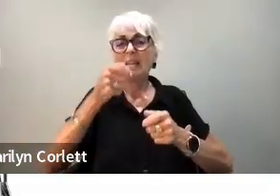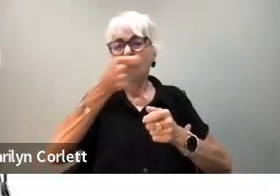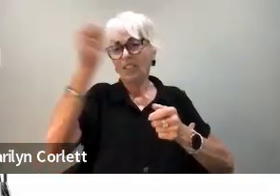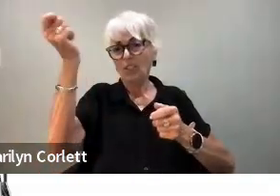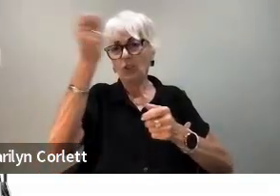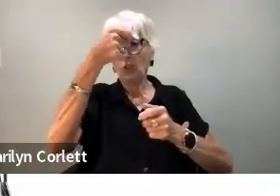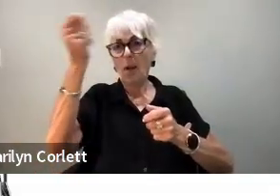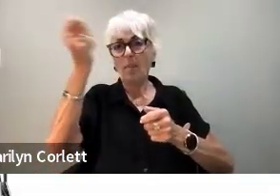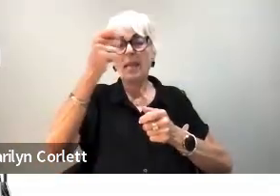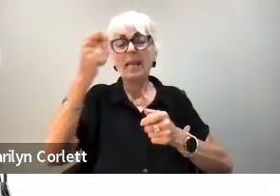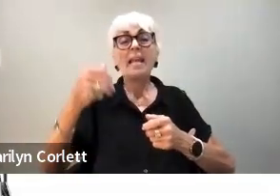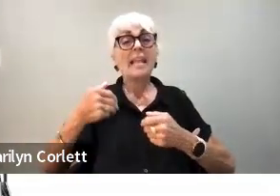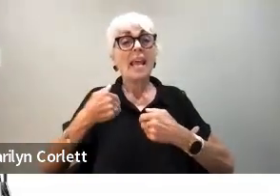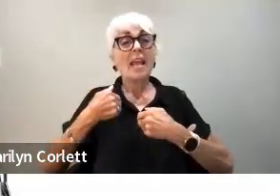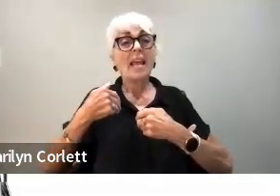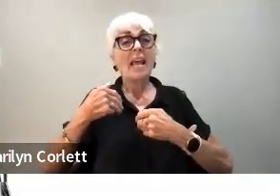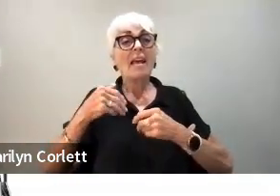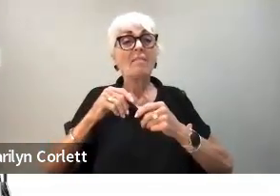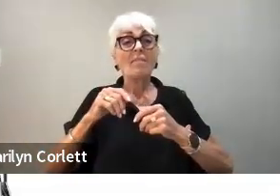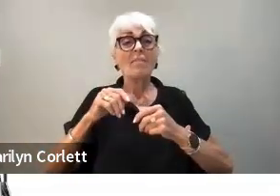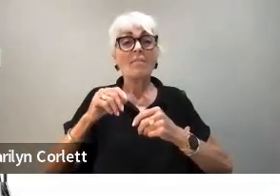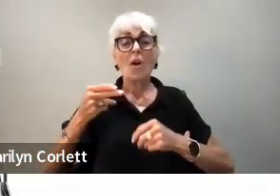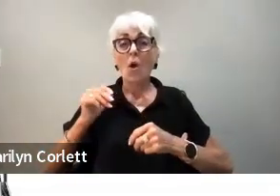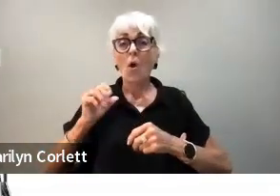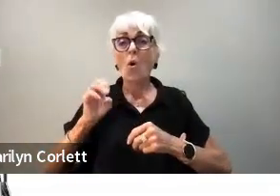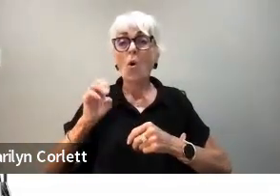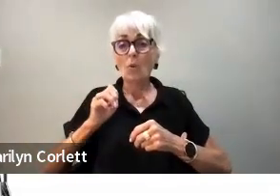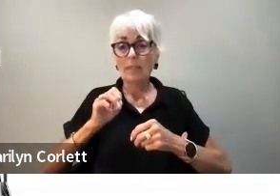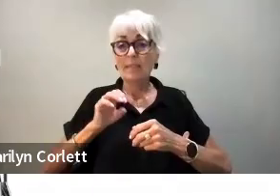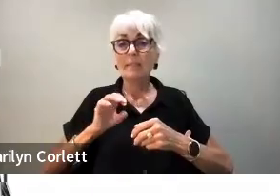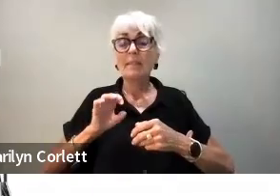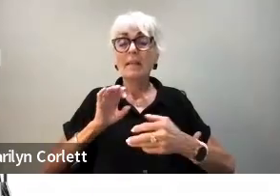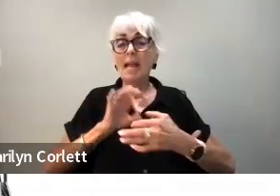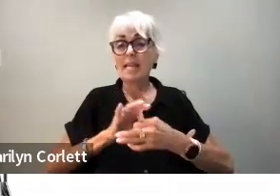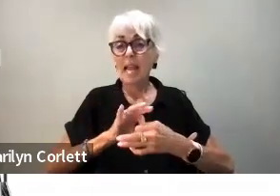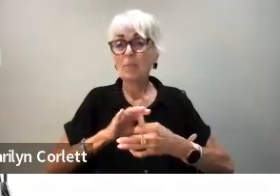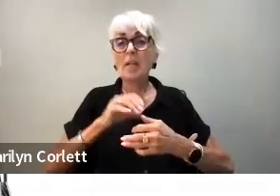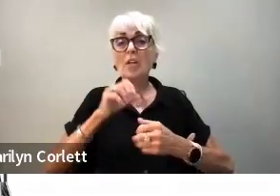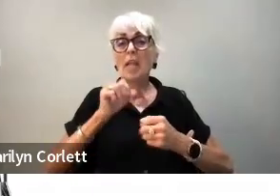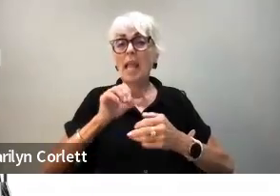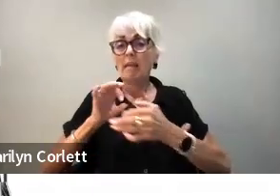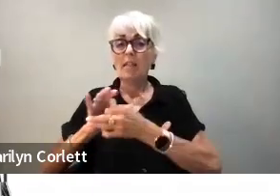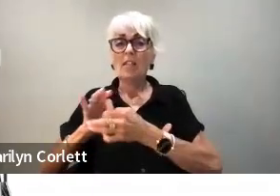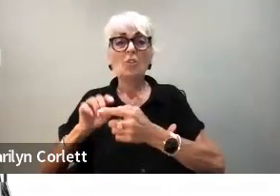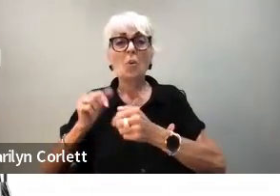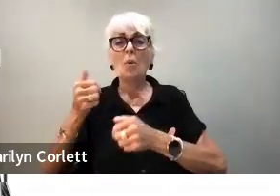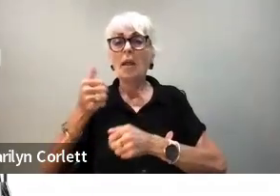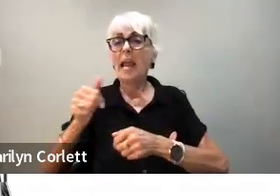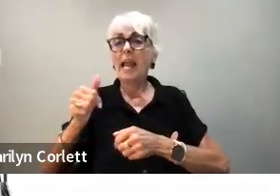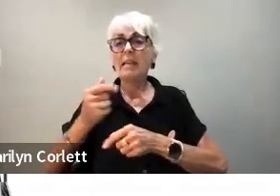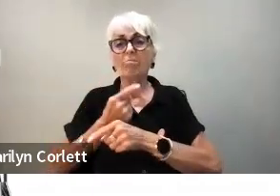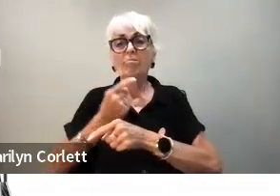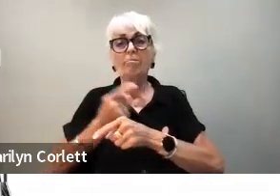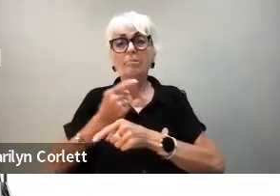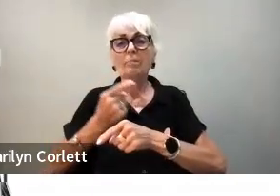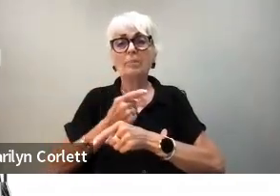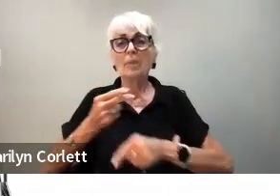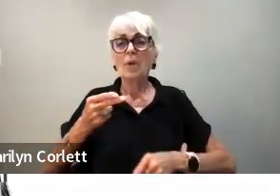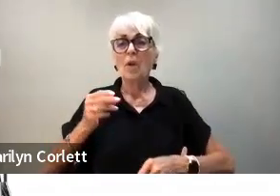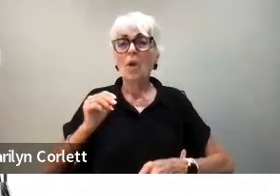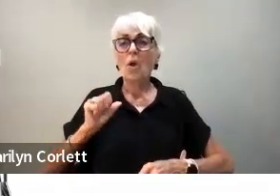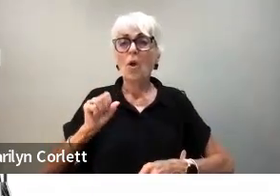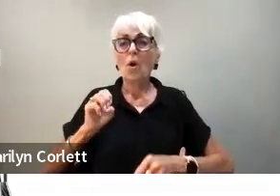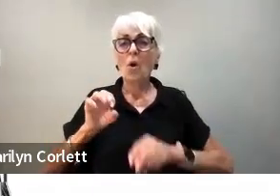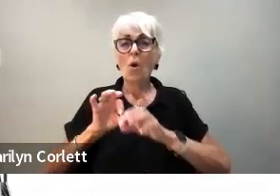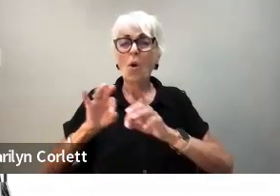a hose attachment that can attach to any standard hose. And I'm hoping people can see it. It's a